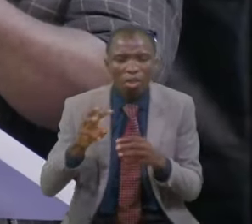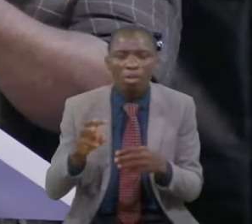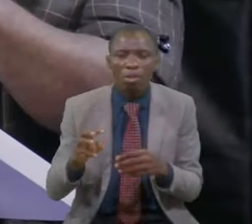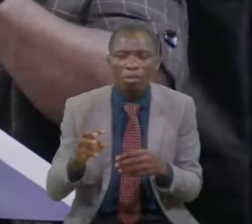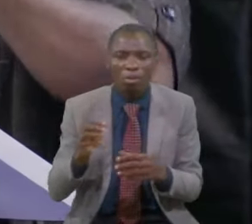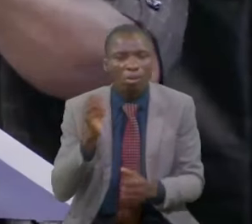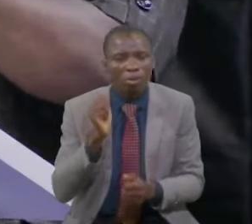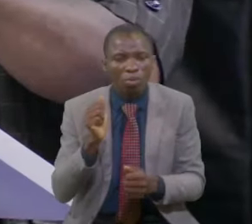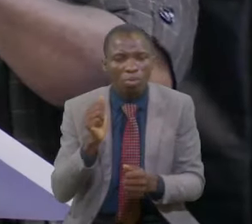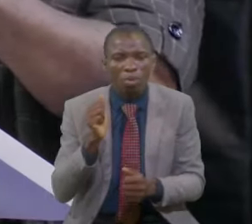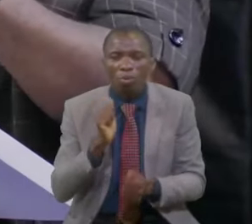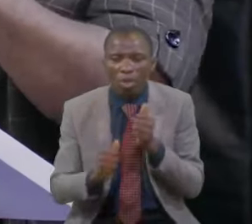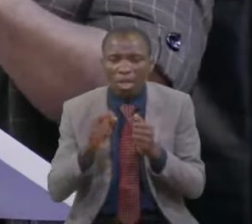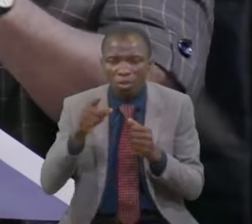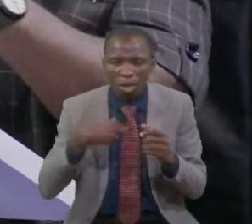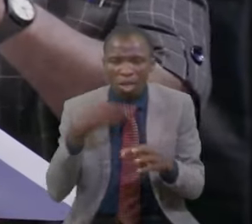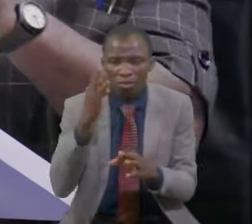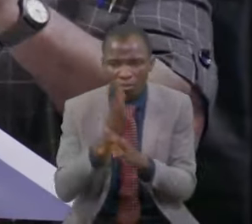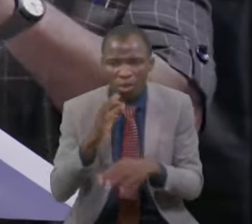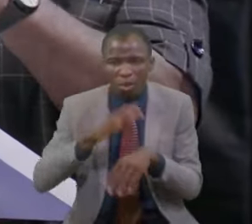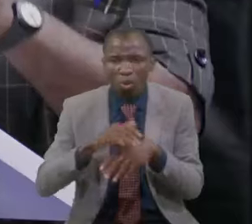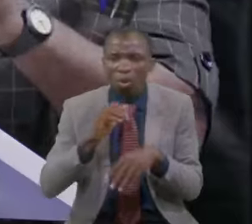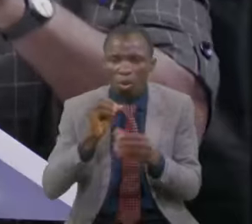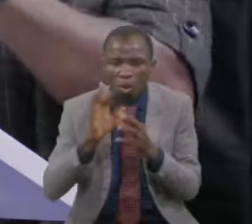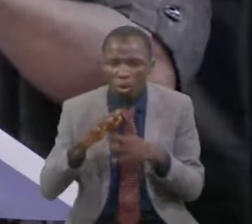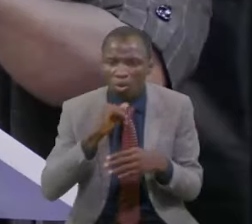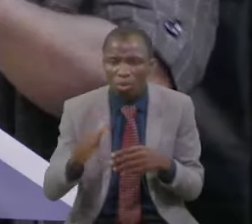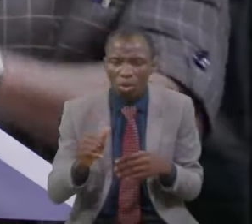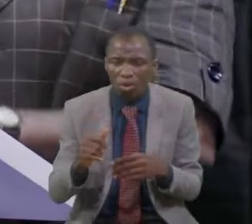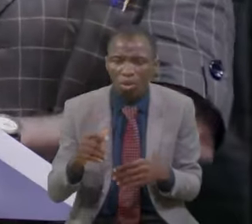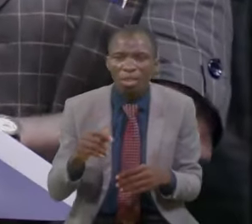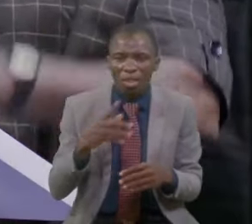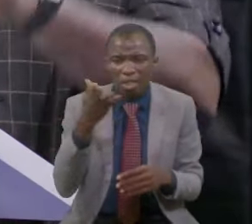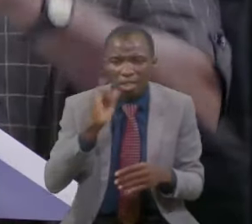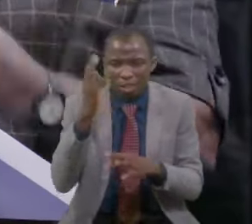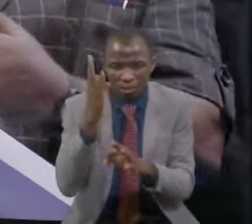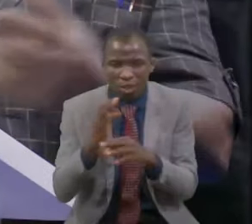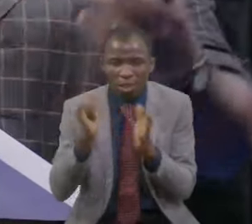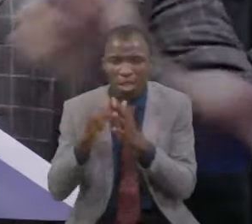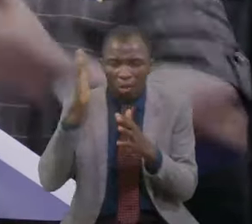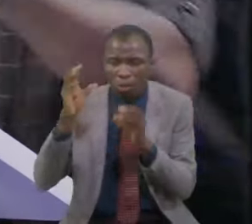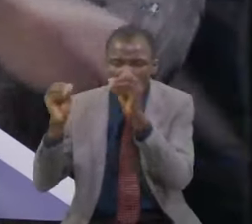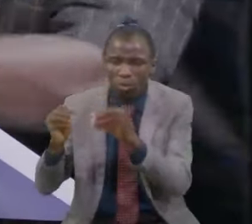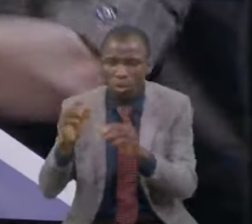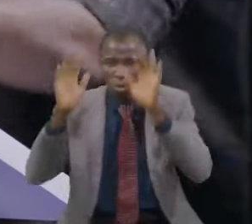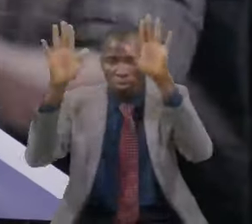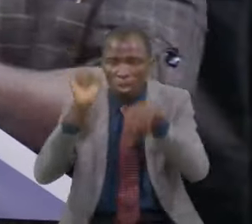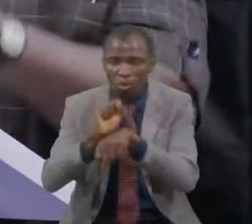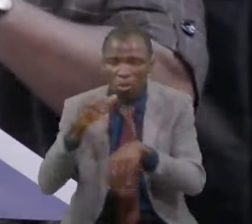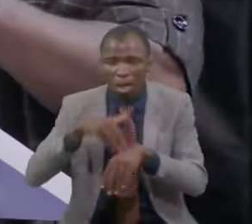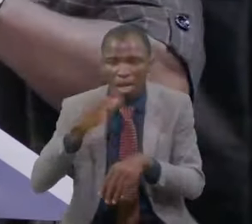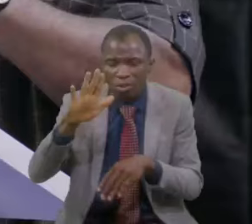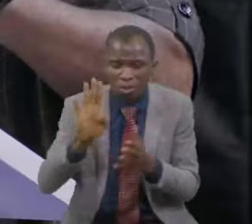will overshadow your faith and put the miracle at your doorstep. All you need to do is just to come out inside your